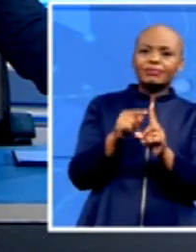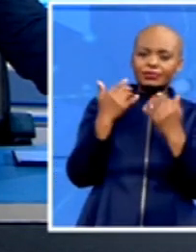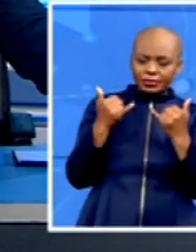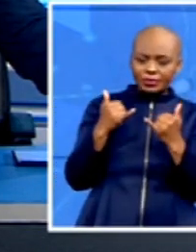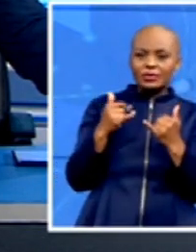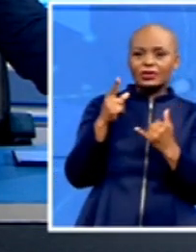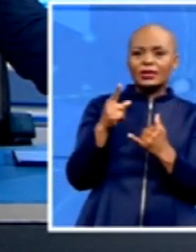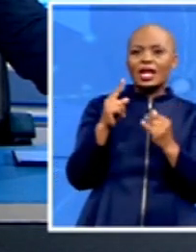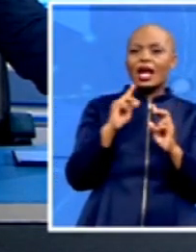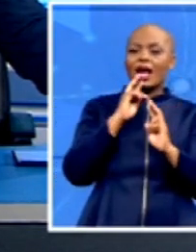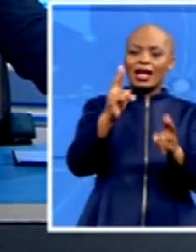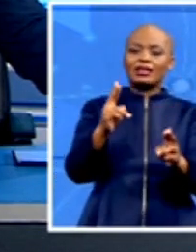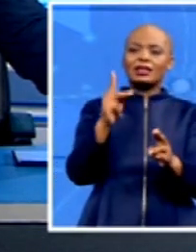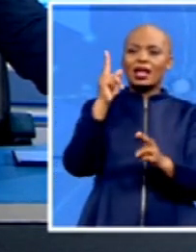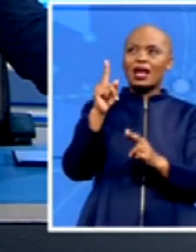say.